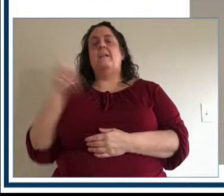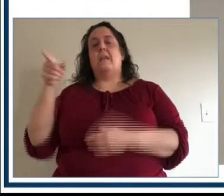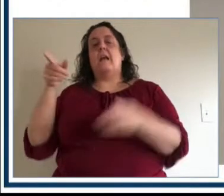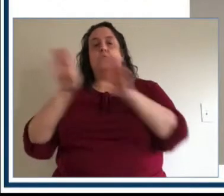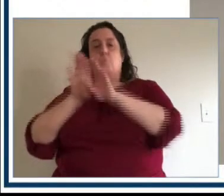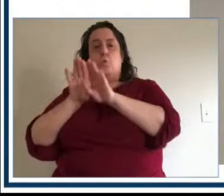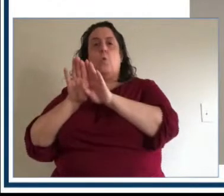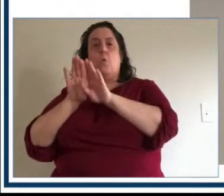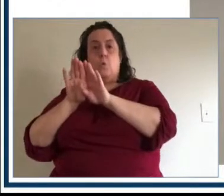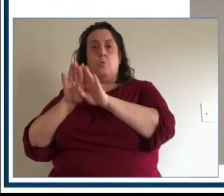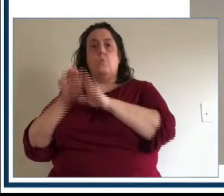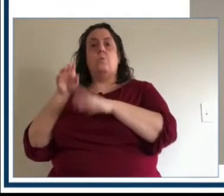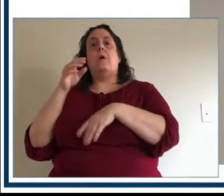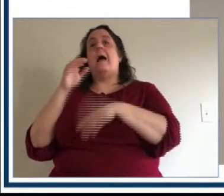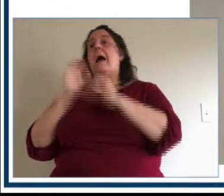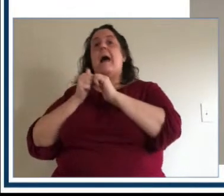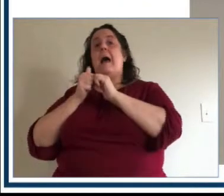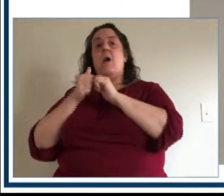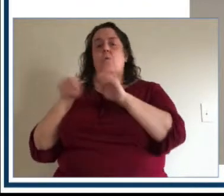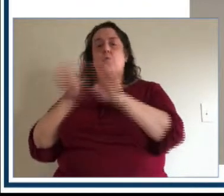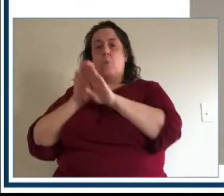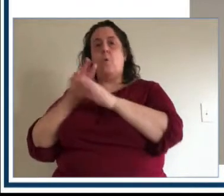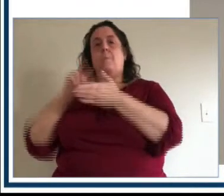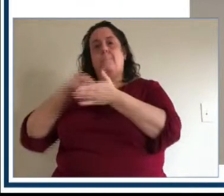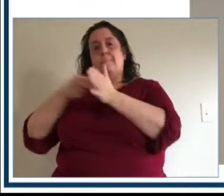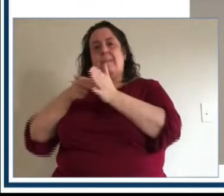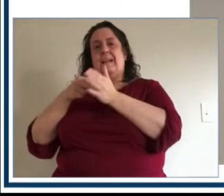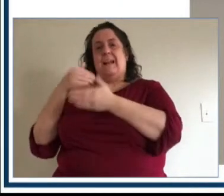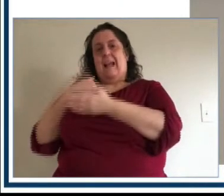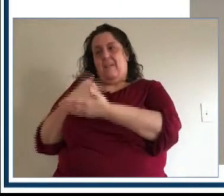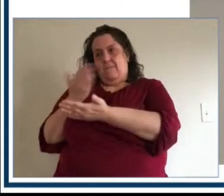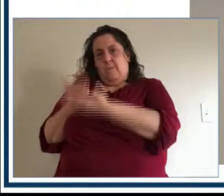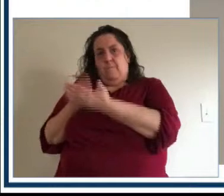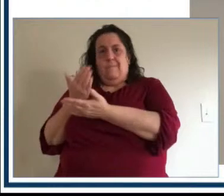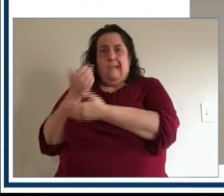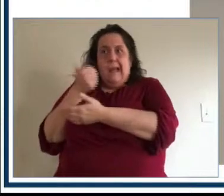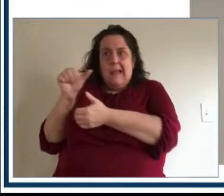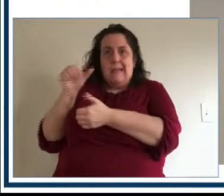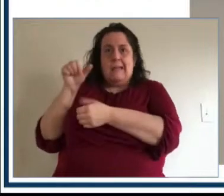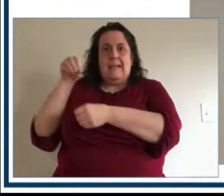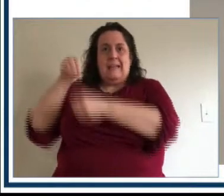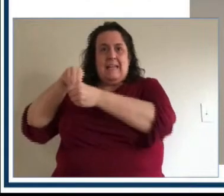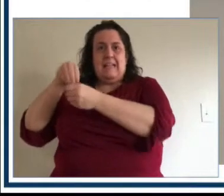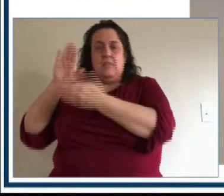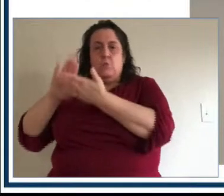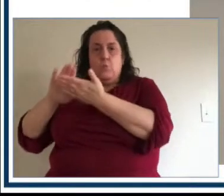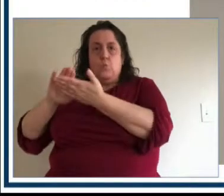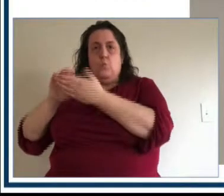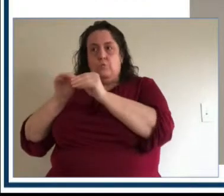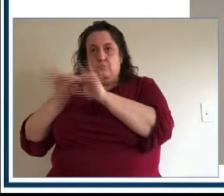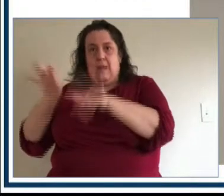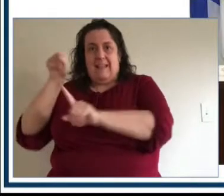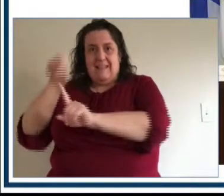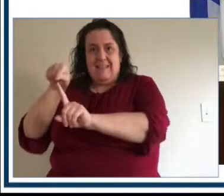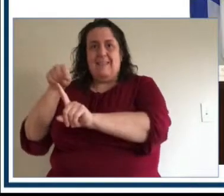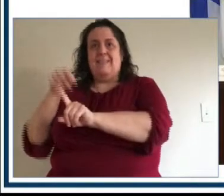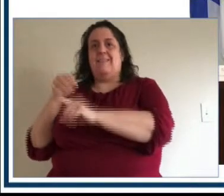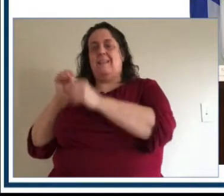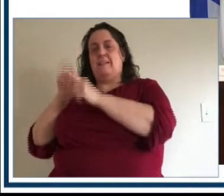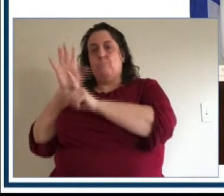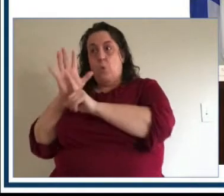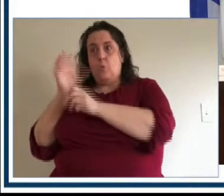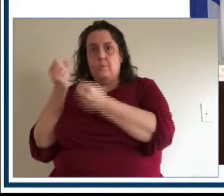is evidence of spread within the school, as well as multiple exposures within the school. Adrian, do you have a follow-up question?